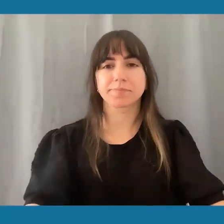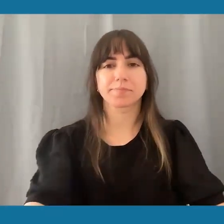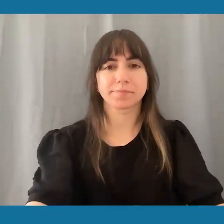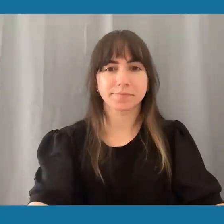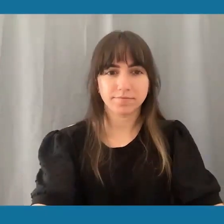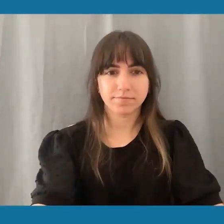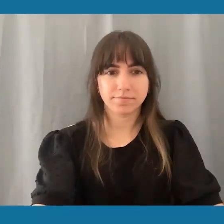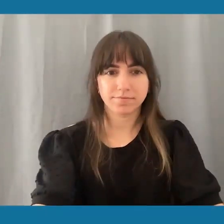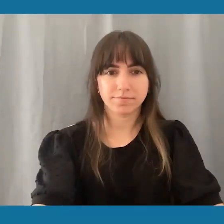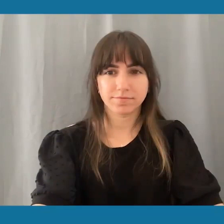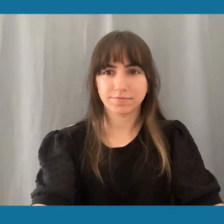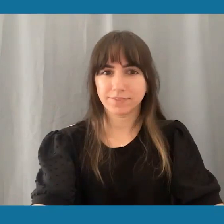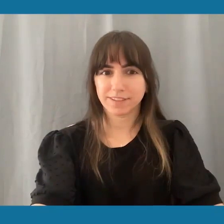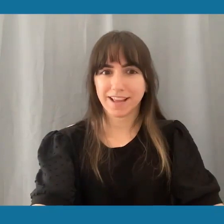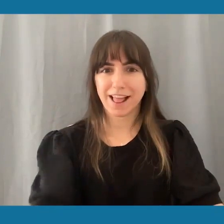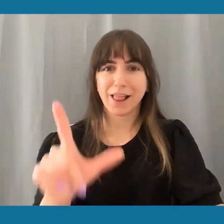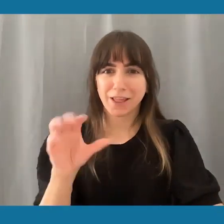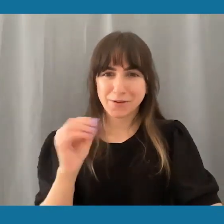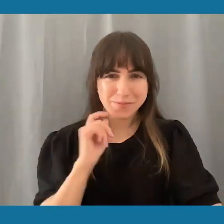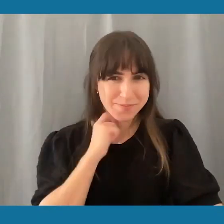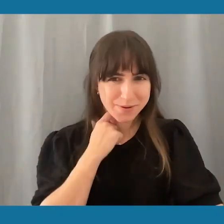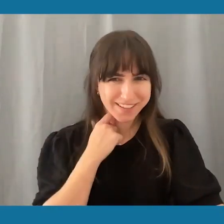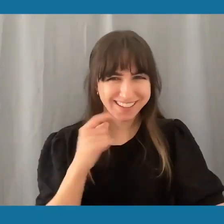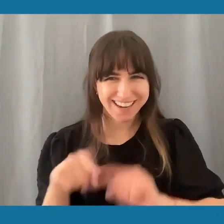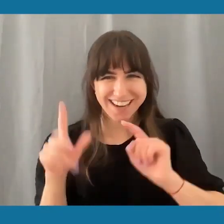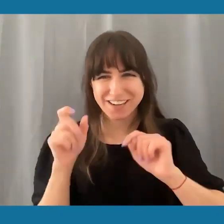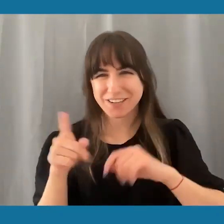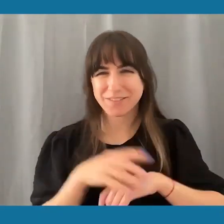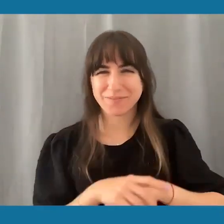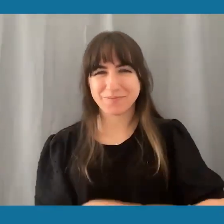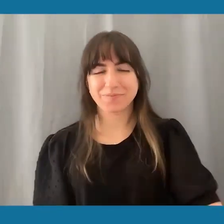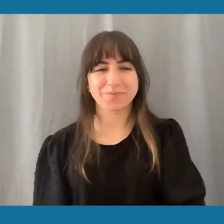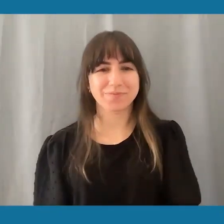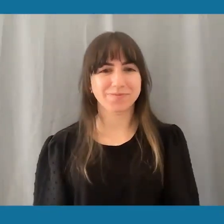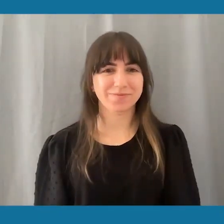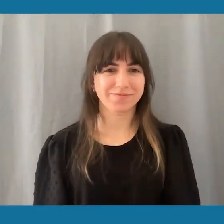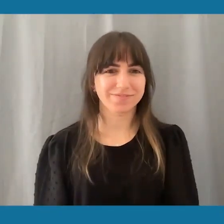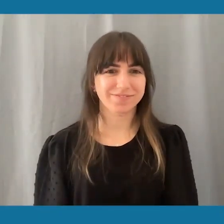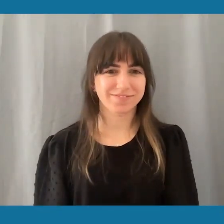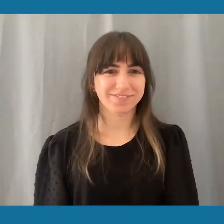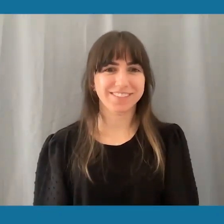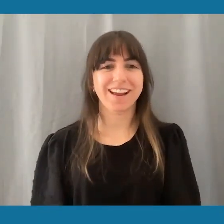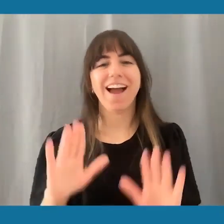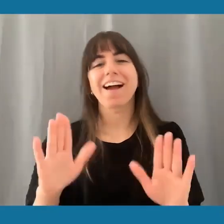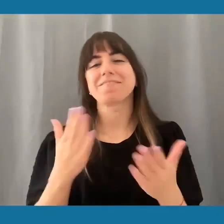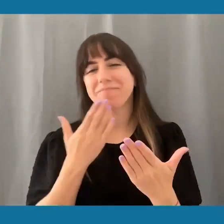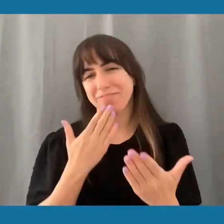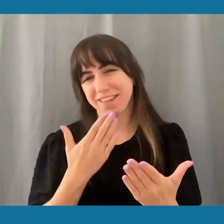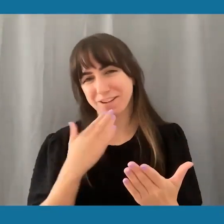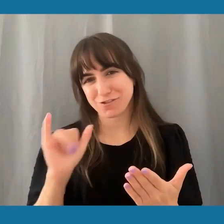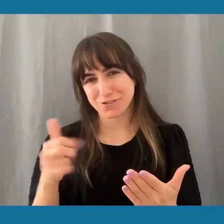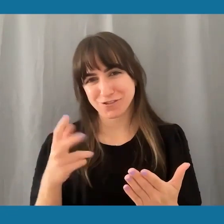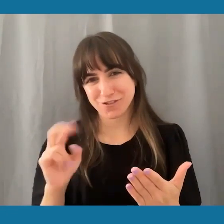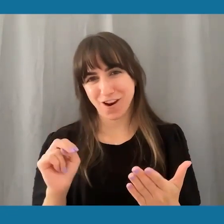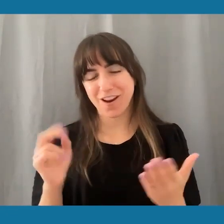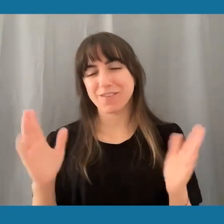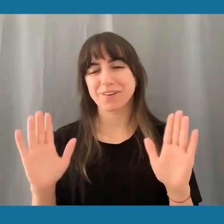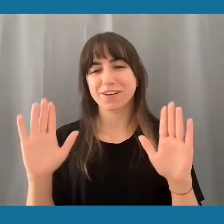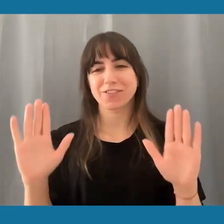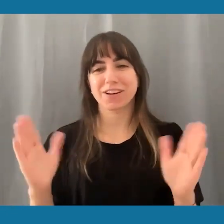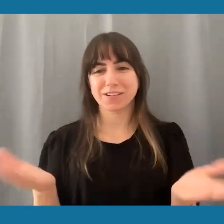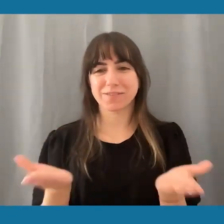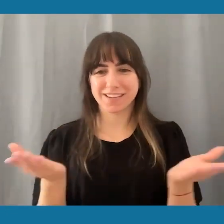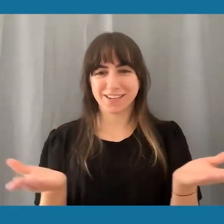Thank you, John. It's great to be here with you today and to speak about the benefits and how great Able has been